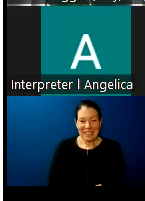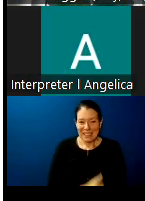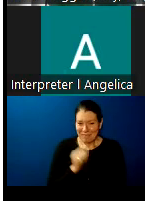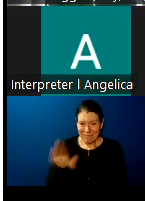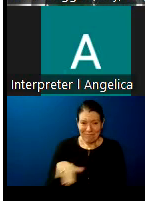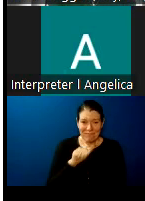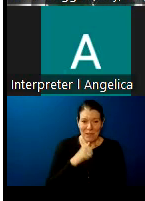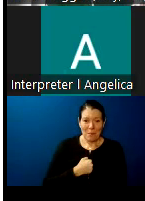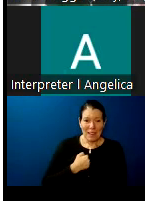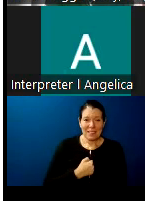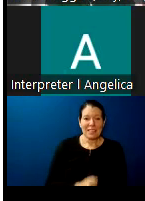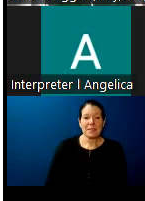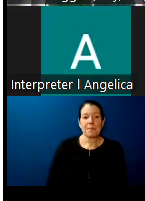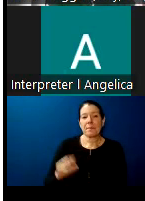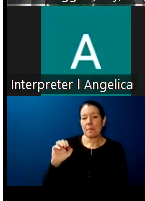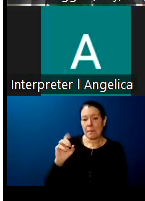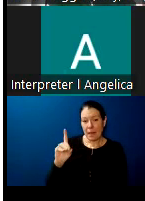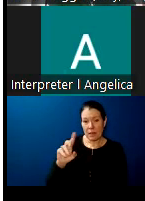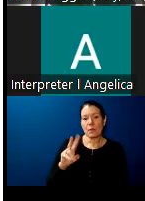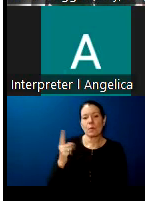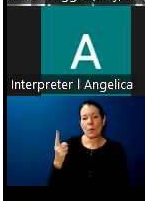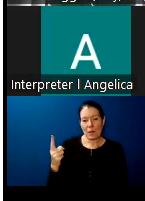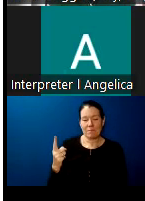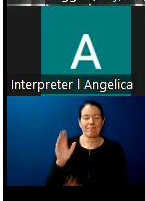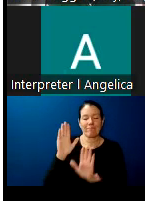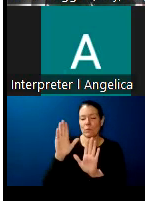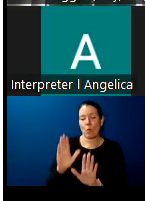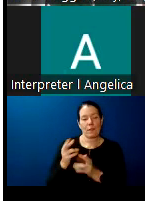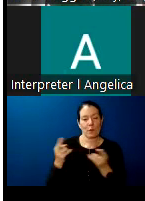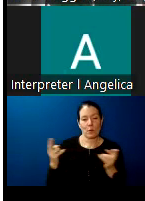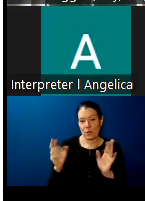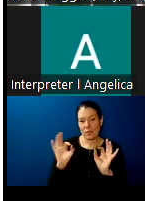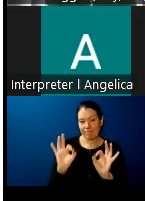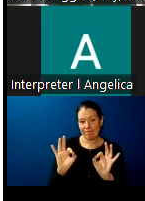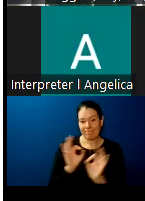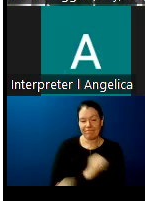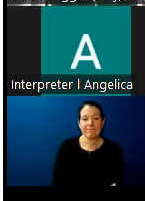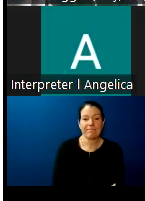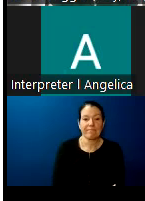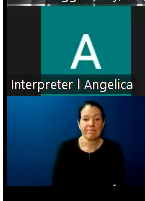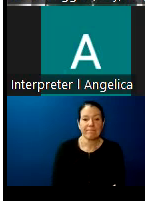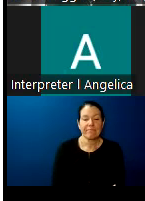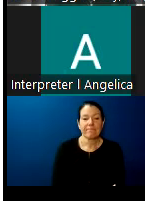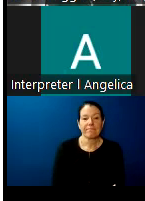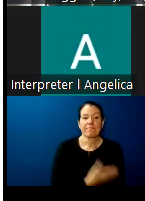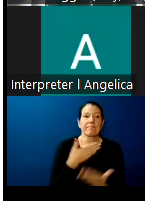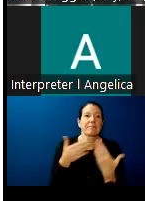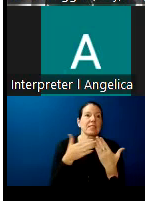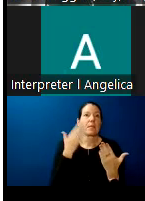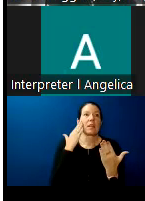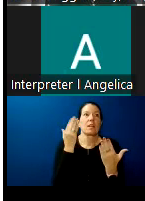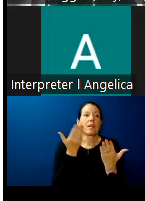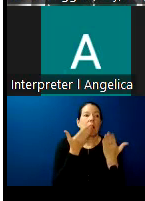apologize. Maryland 211 is an absolutely wonderful resource. Again, whether you're offering their information